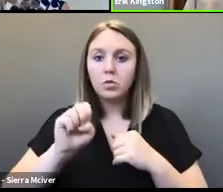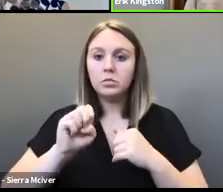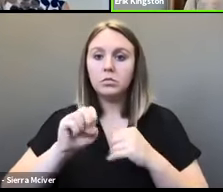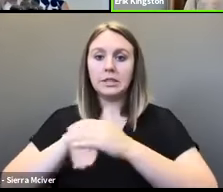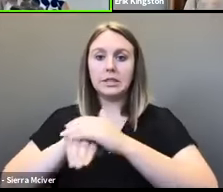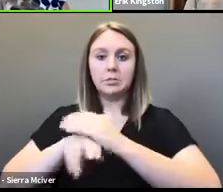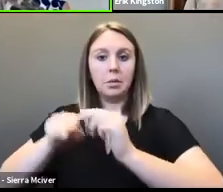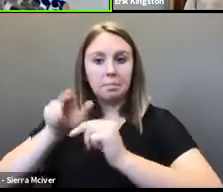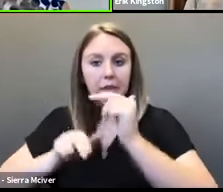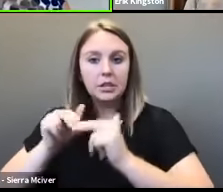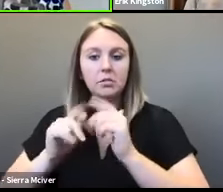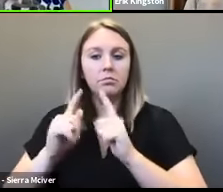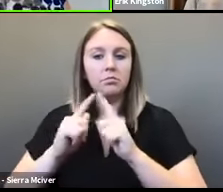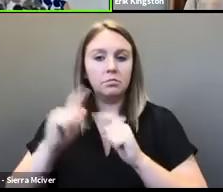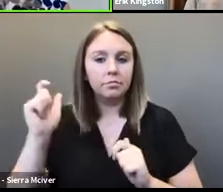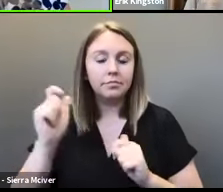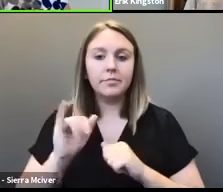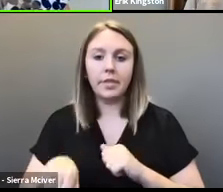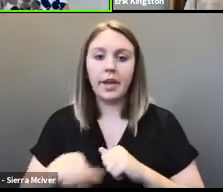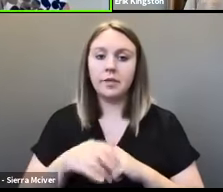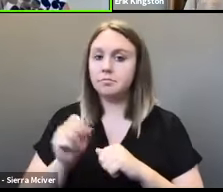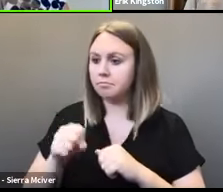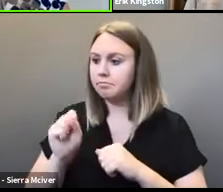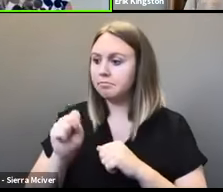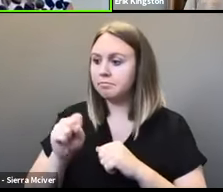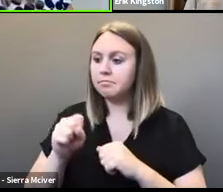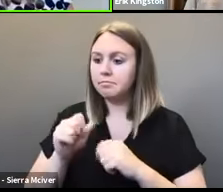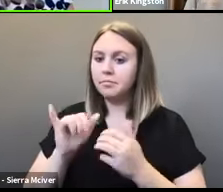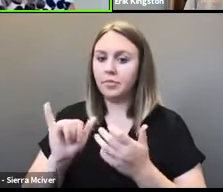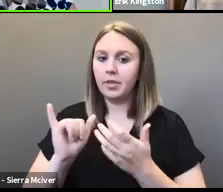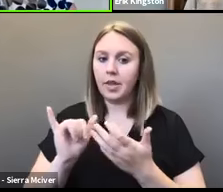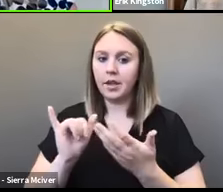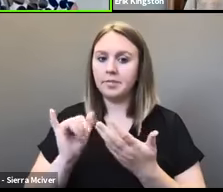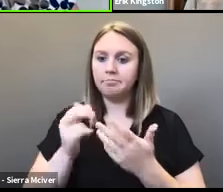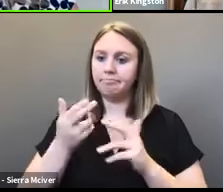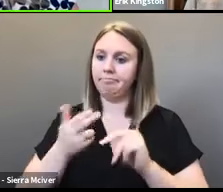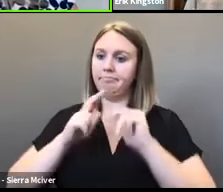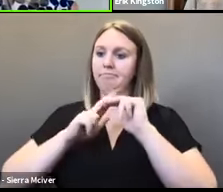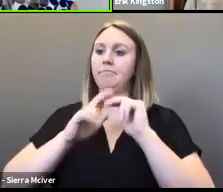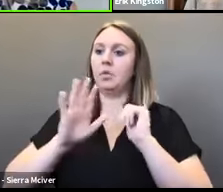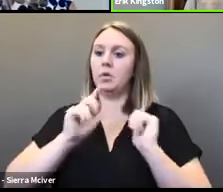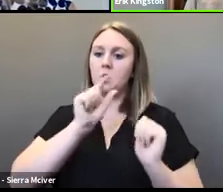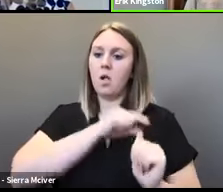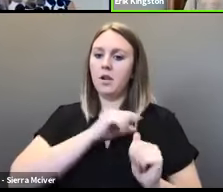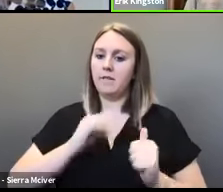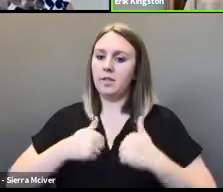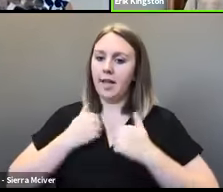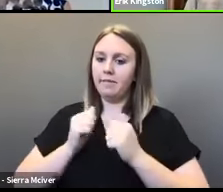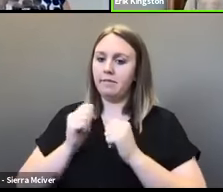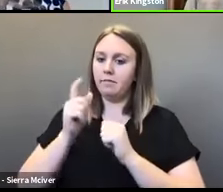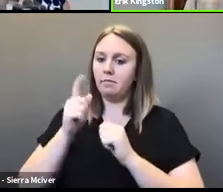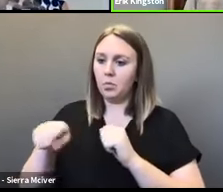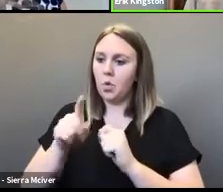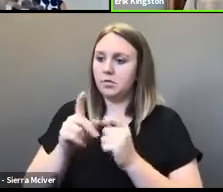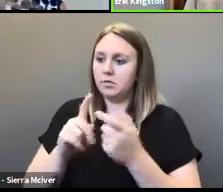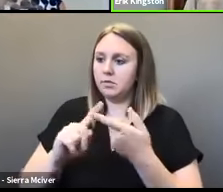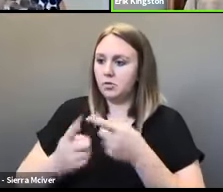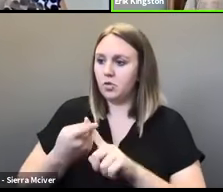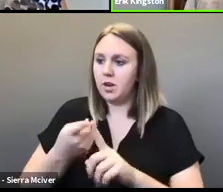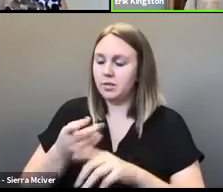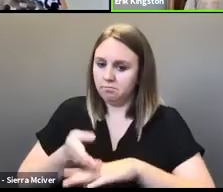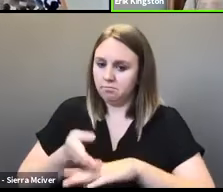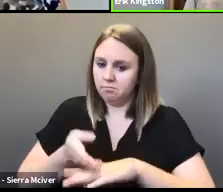Absolutely. Yeah. So it really does, uh, increase your quality of life, huh? Yeah. With those friends and people who would take, yeah. Great.